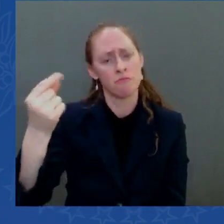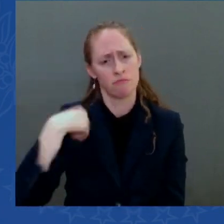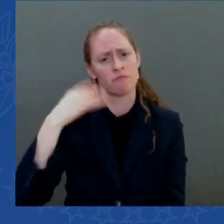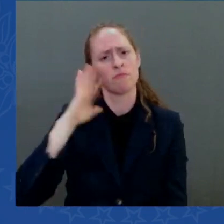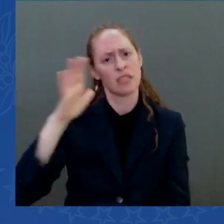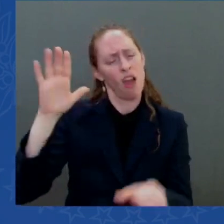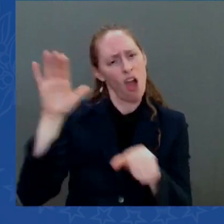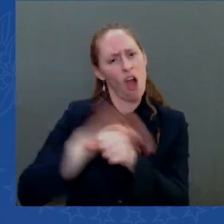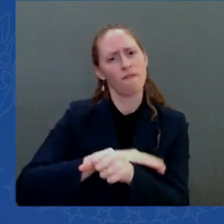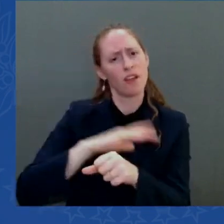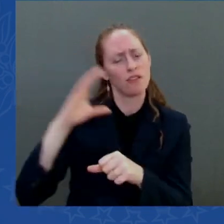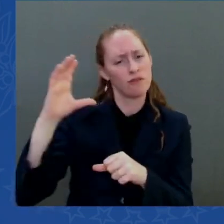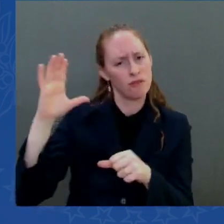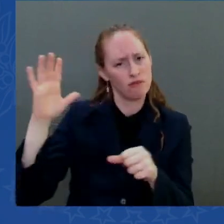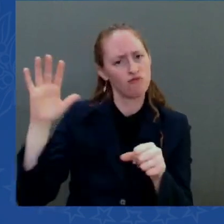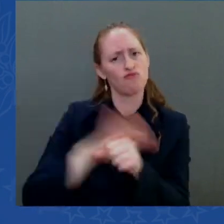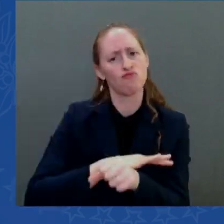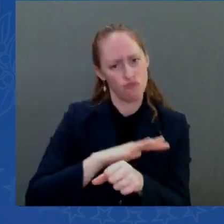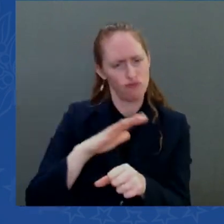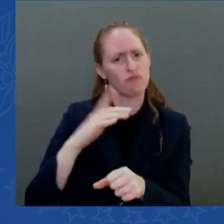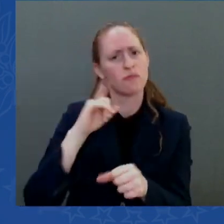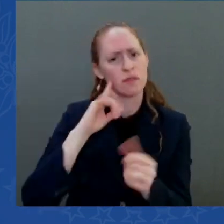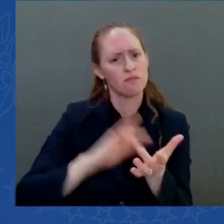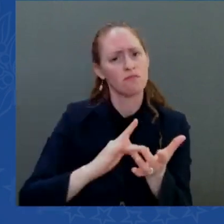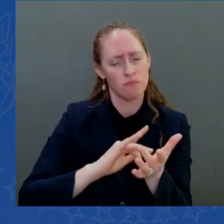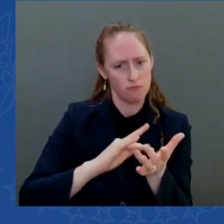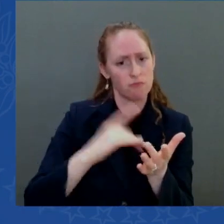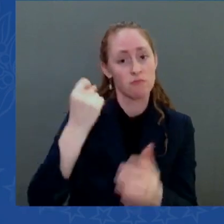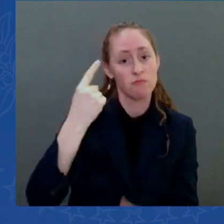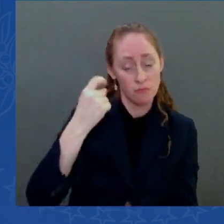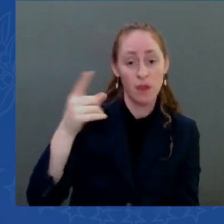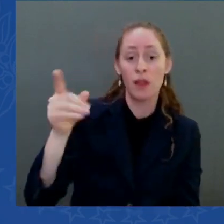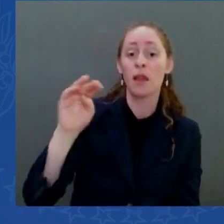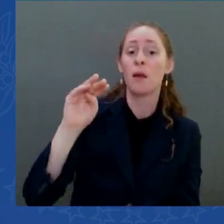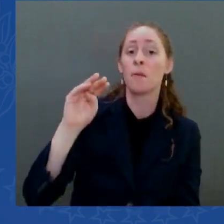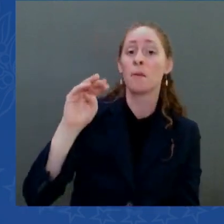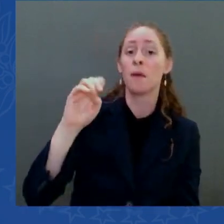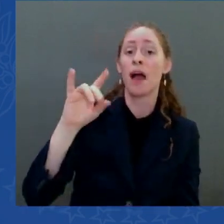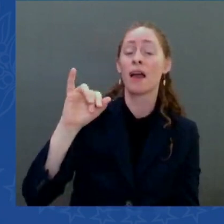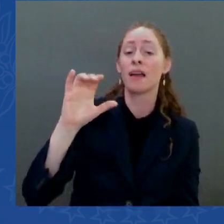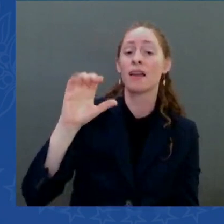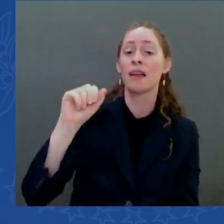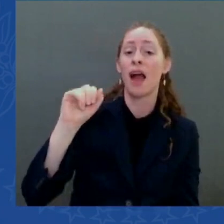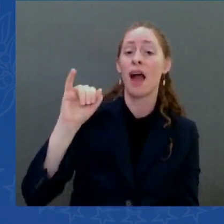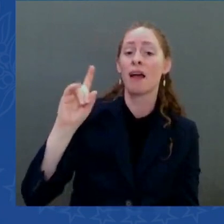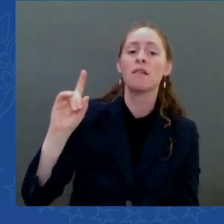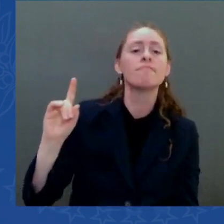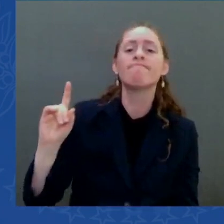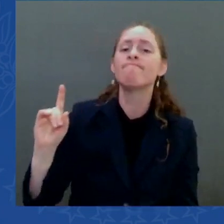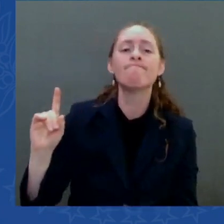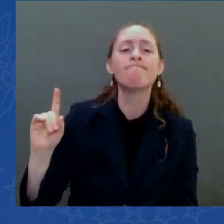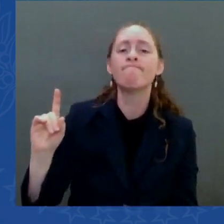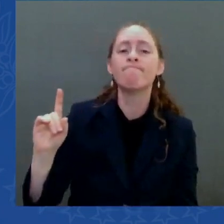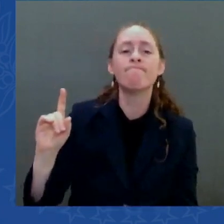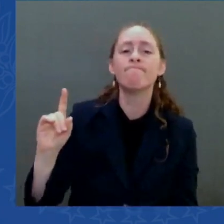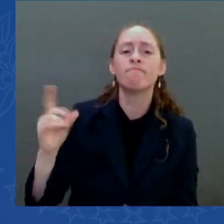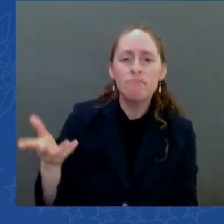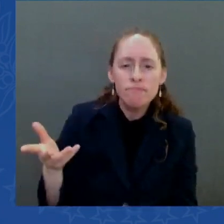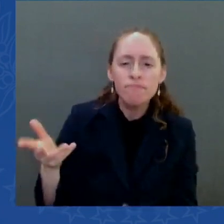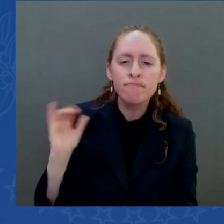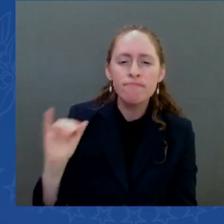can't do that anywhere else. In America, we pay the highest prescription drug cost of any developed nation in the world. That's a